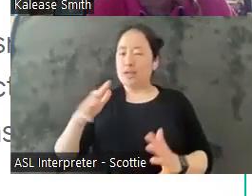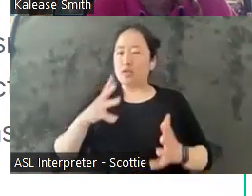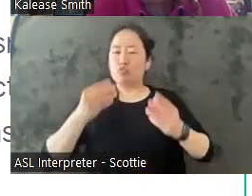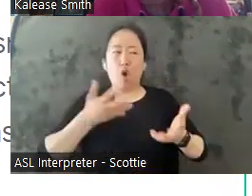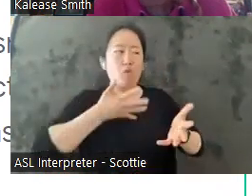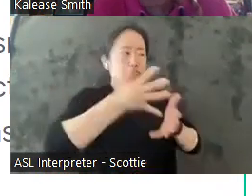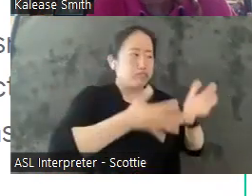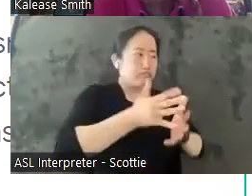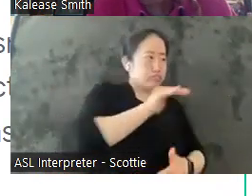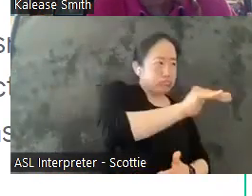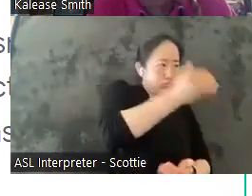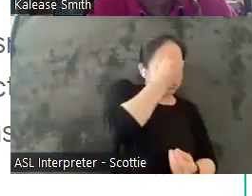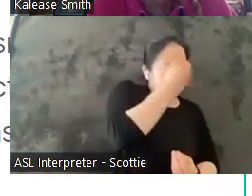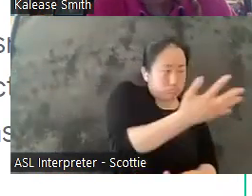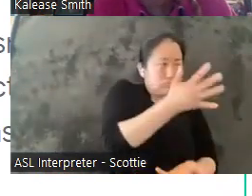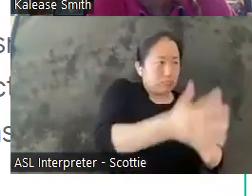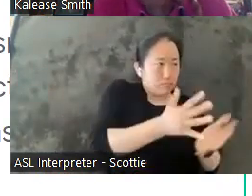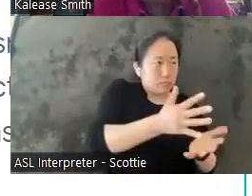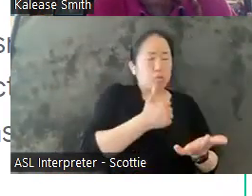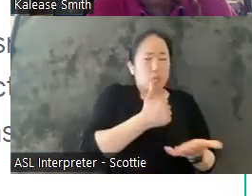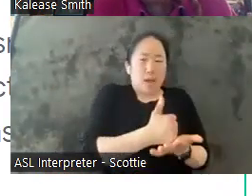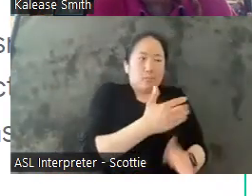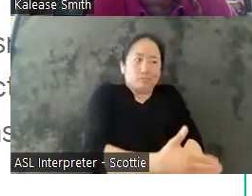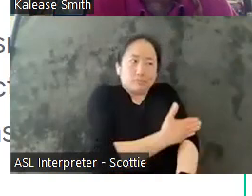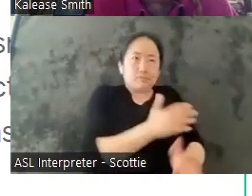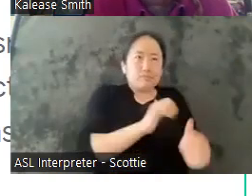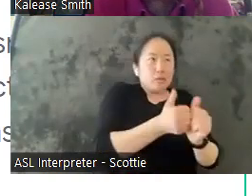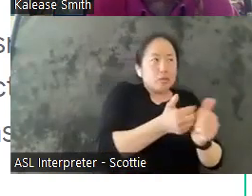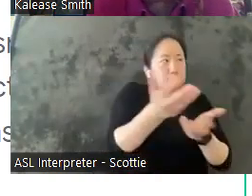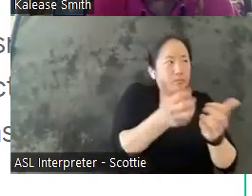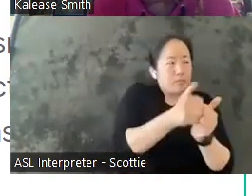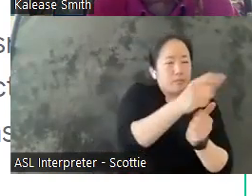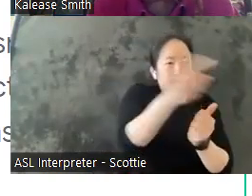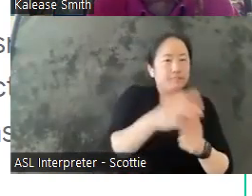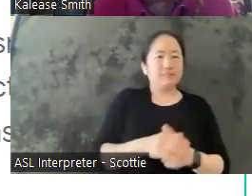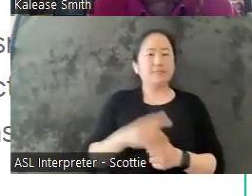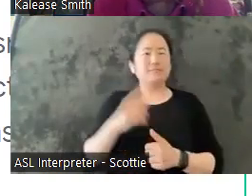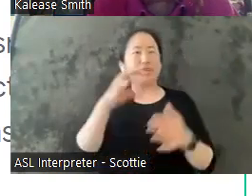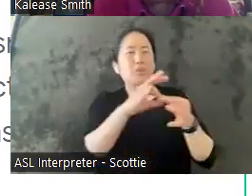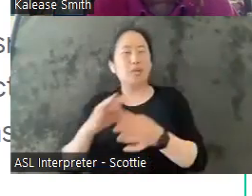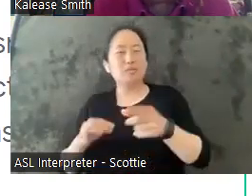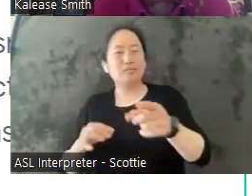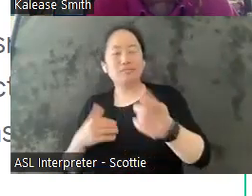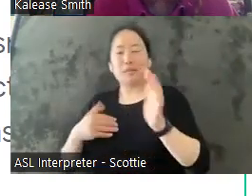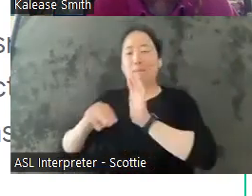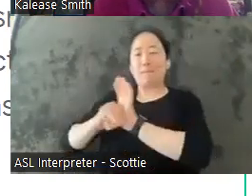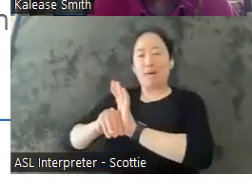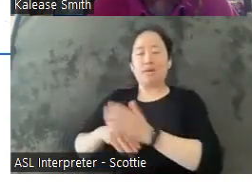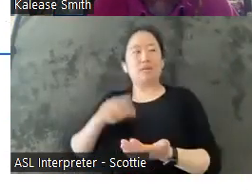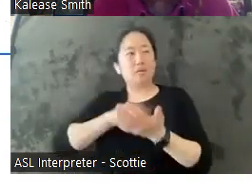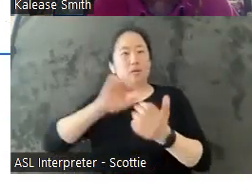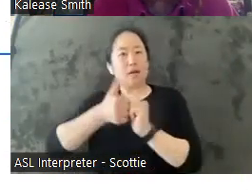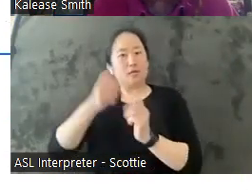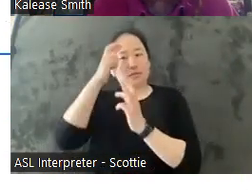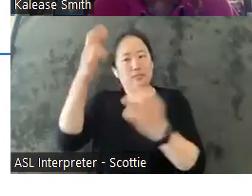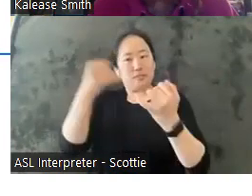that message in the chat connects with what a lot of people are saying here, modeling how to respect other people's boundaries,